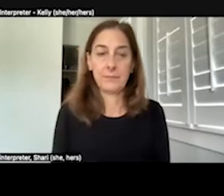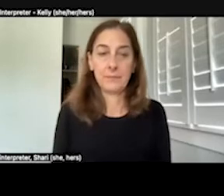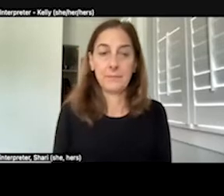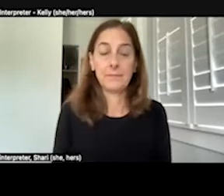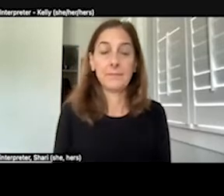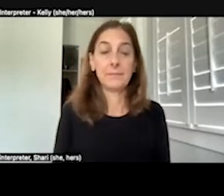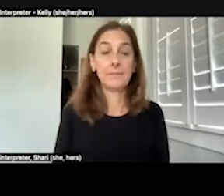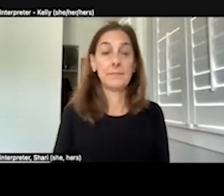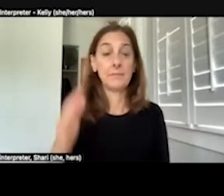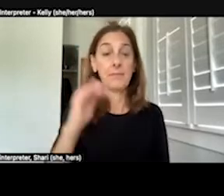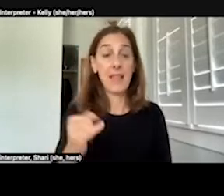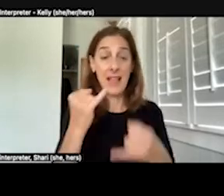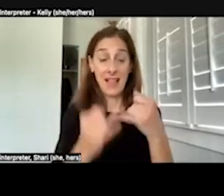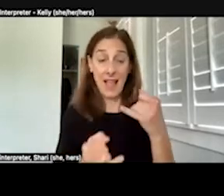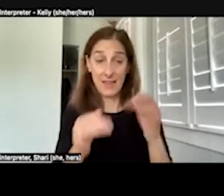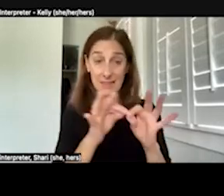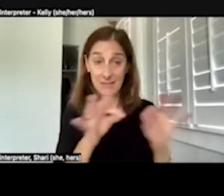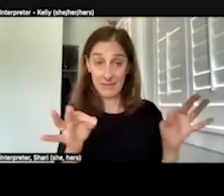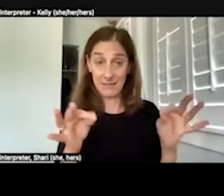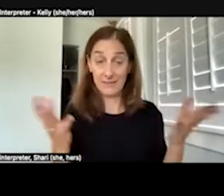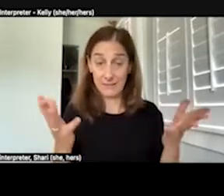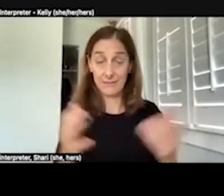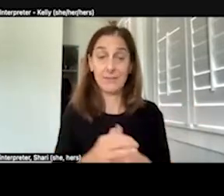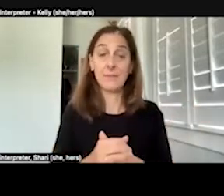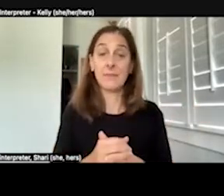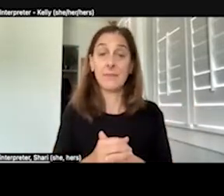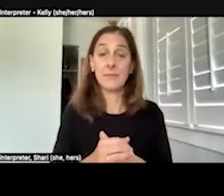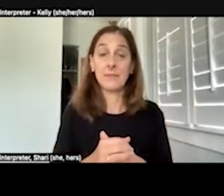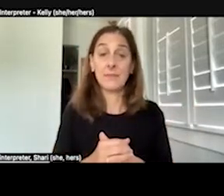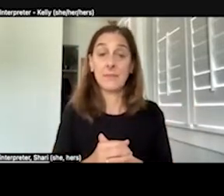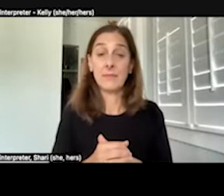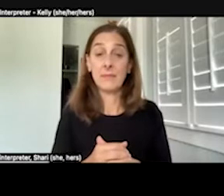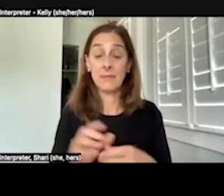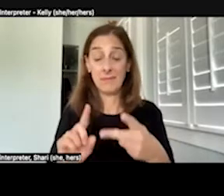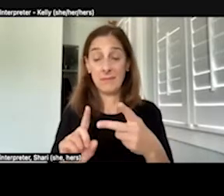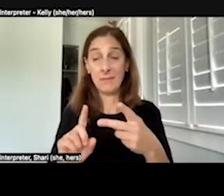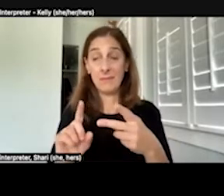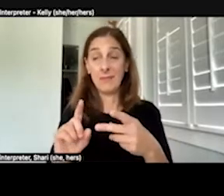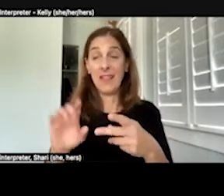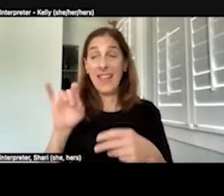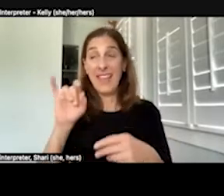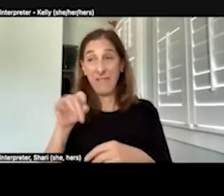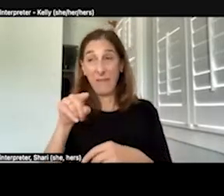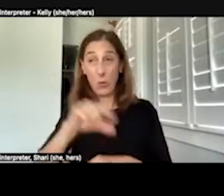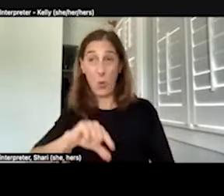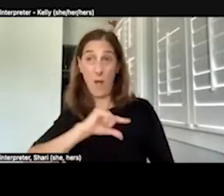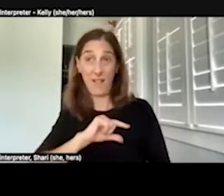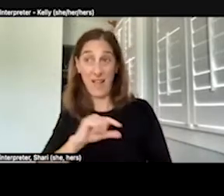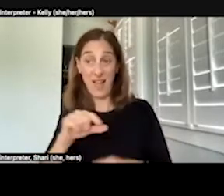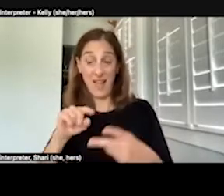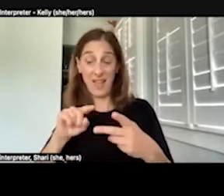The last note is that you may have a monthly premium for Mass Health Common Health, even if it